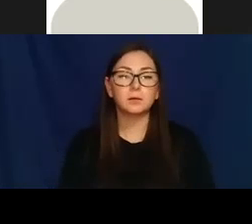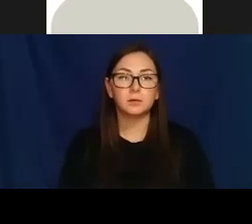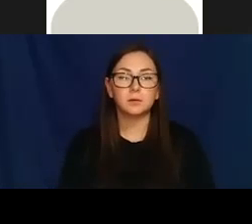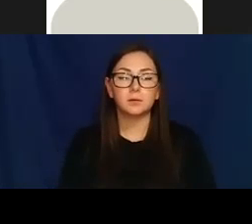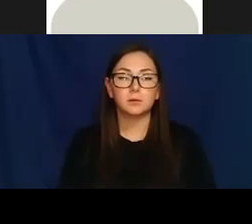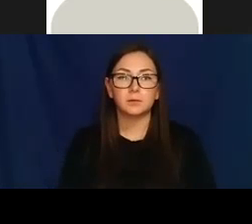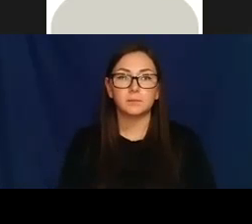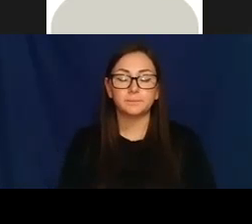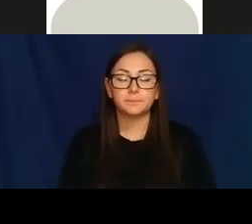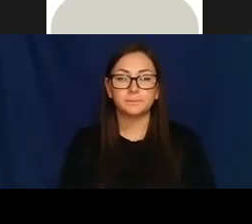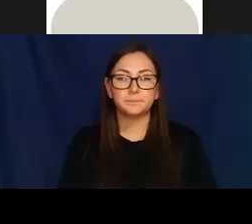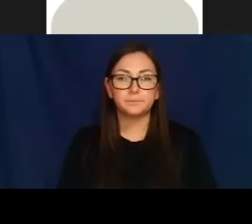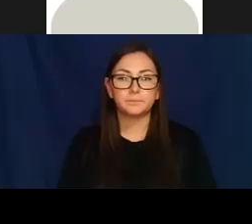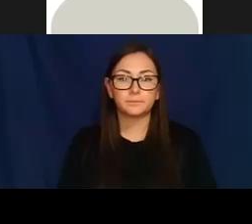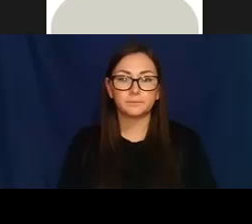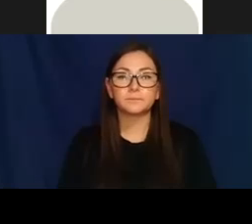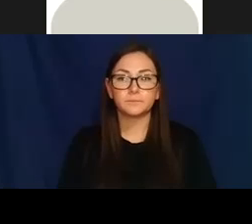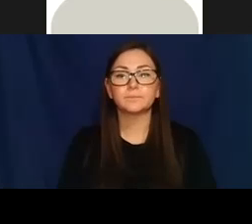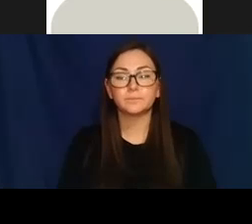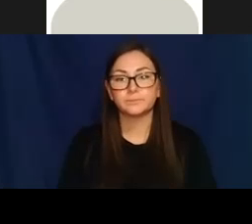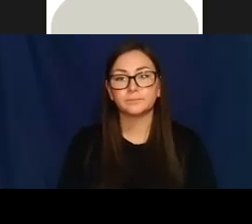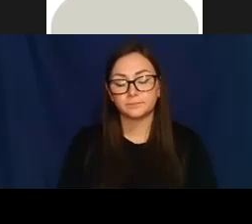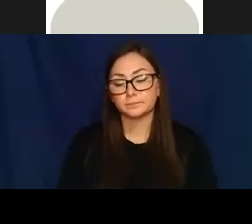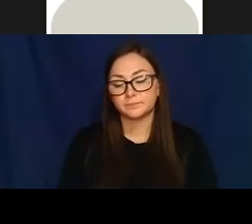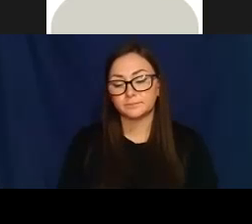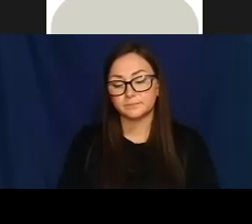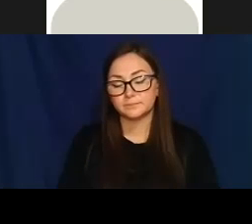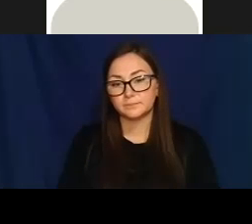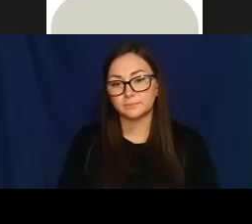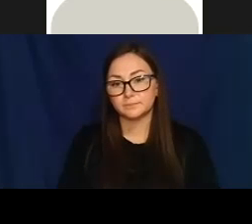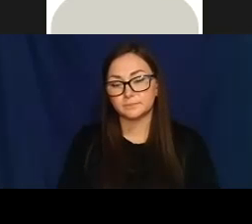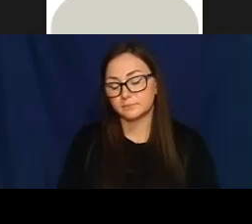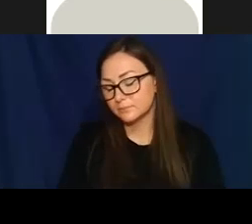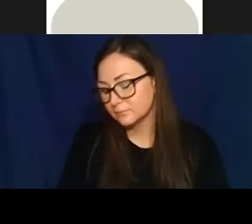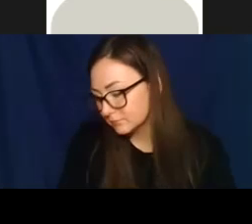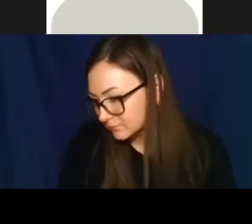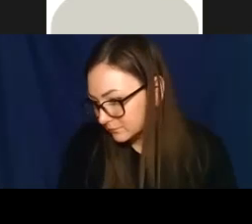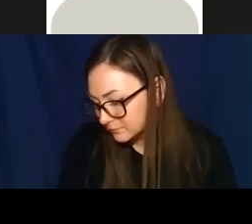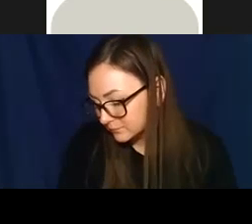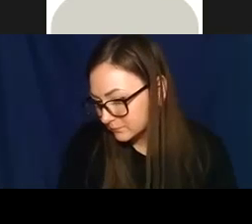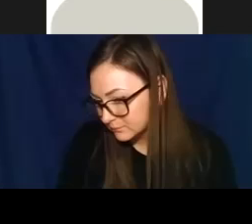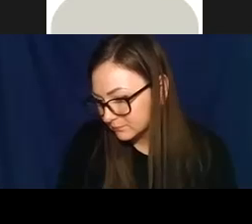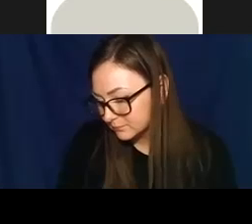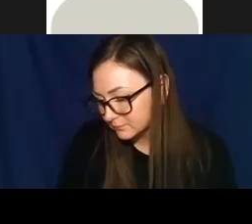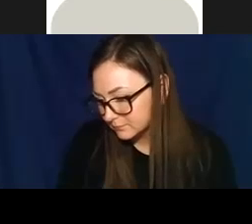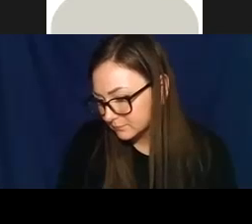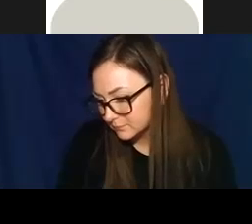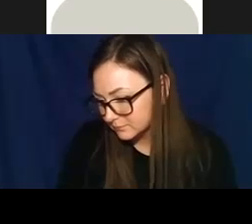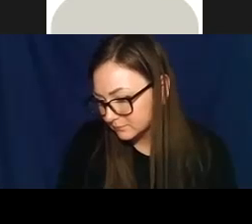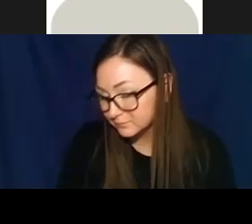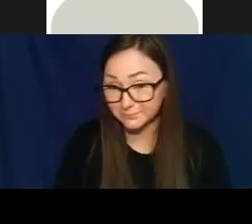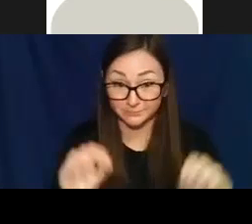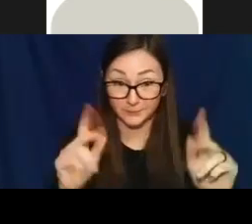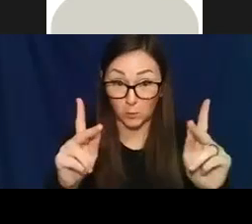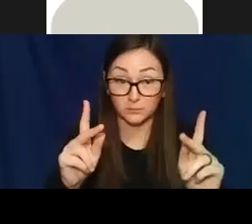property of having like a mule having the properties of horse and the donkey. Okay. All right. Good